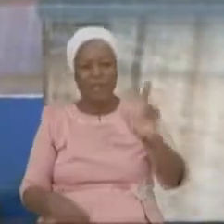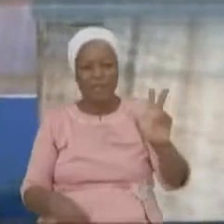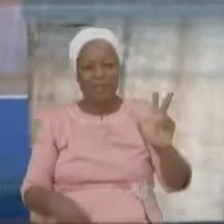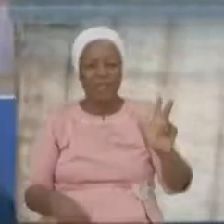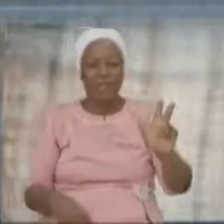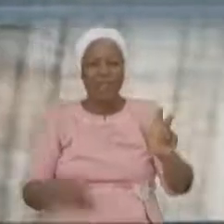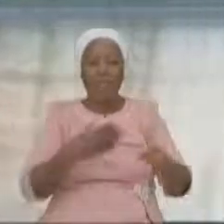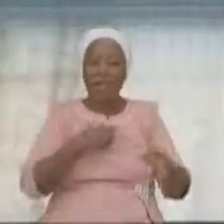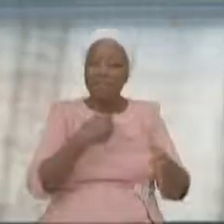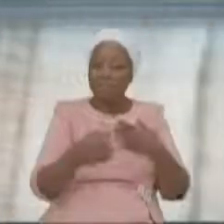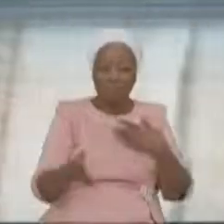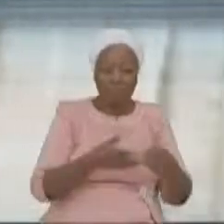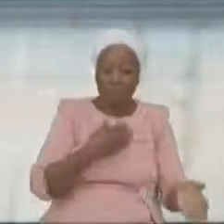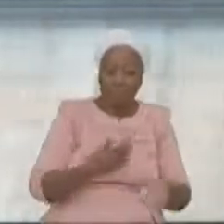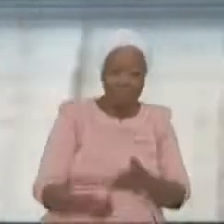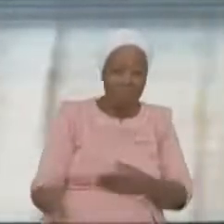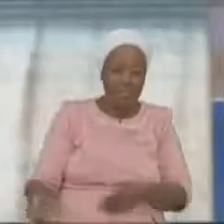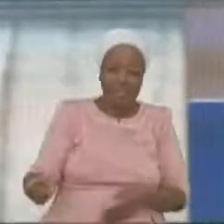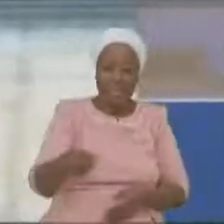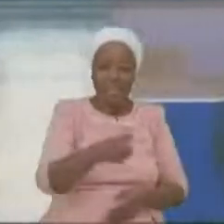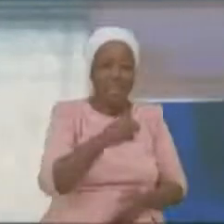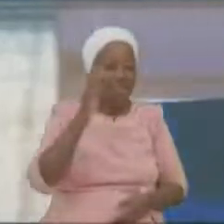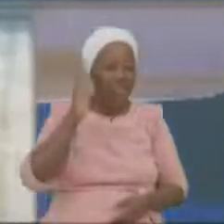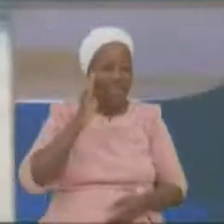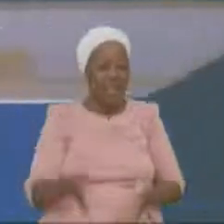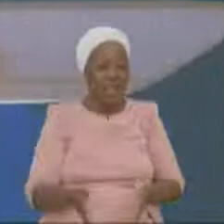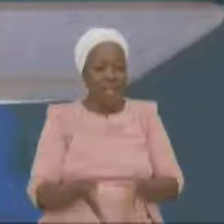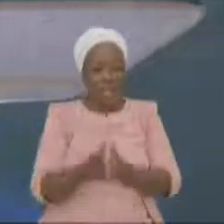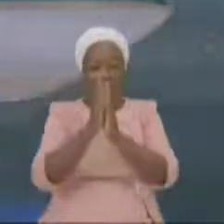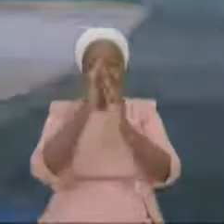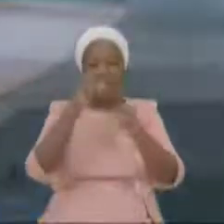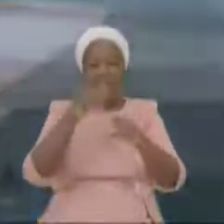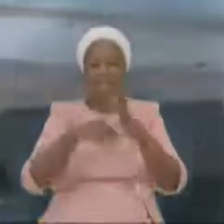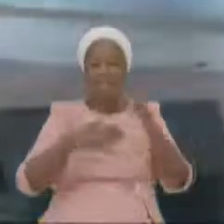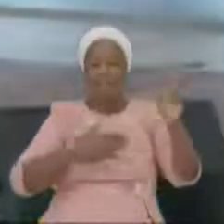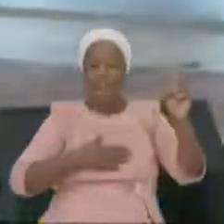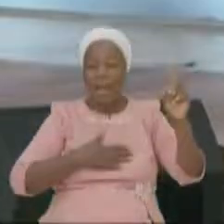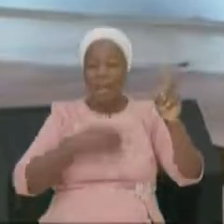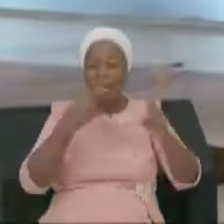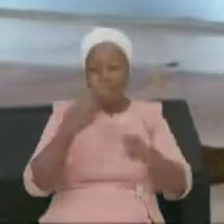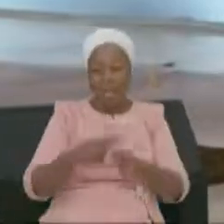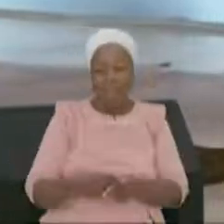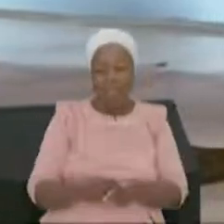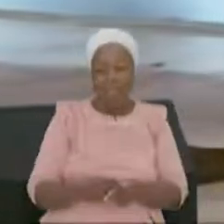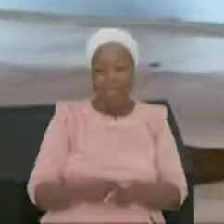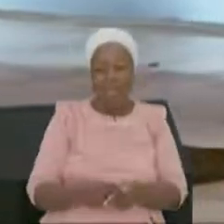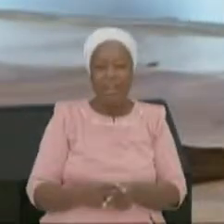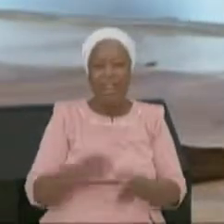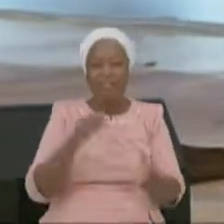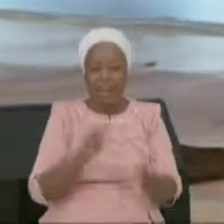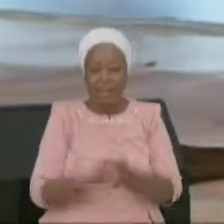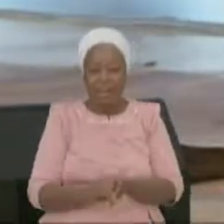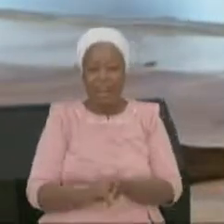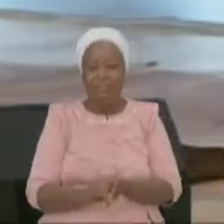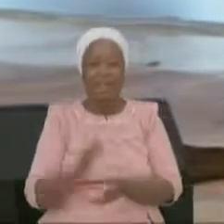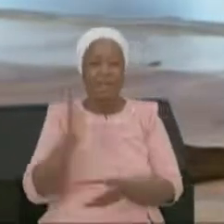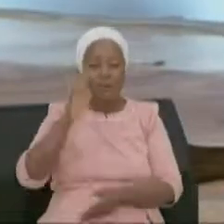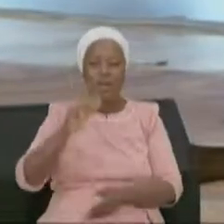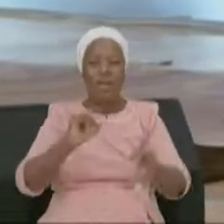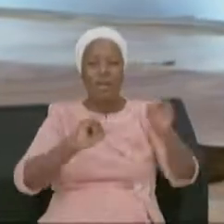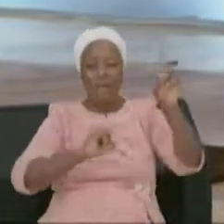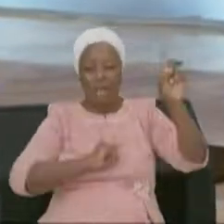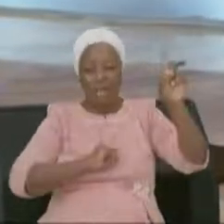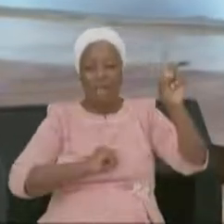verse 13, and whatsoever ye shall ask in my name, that will I